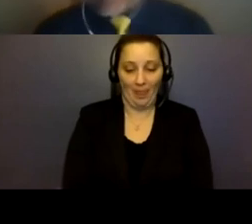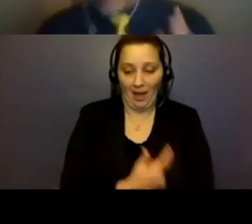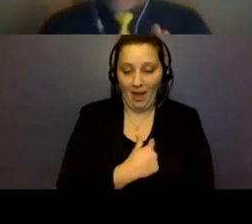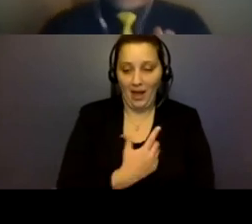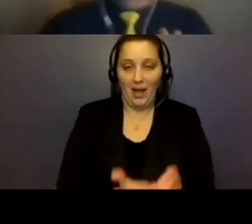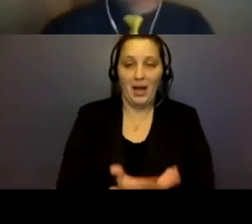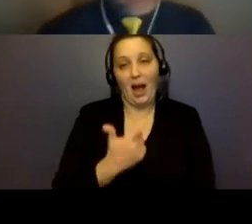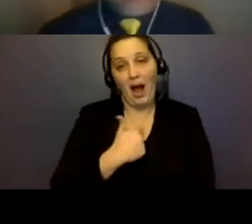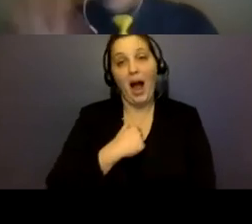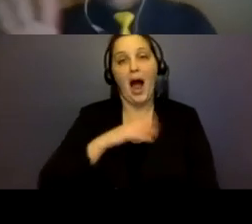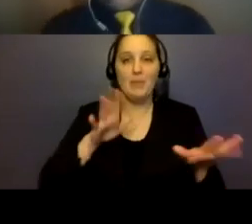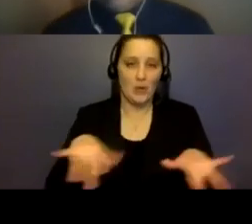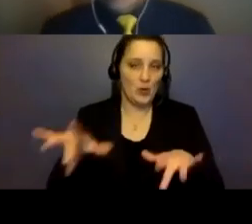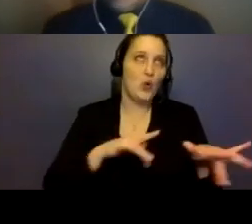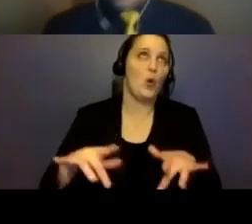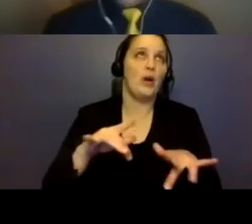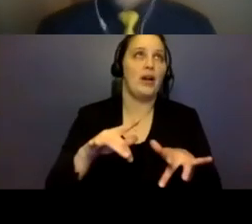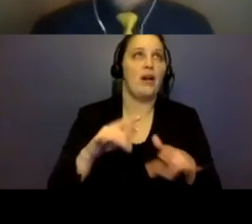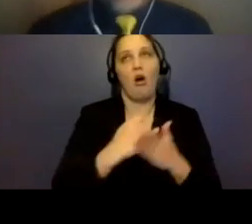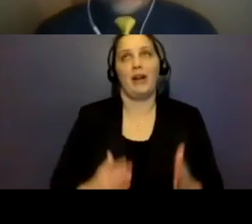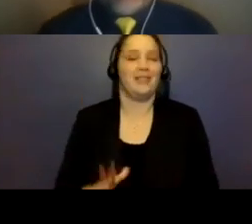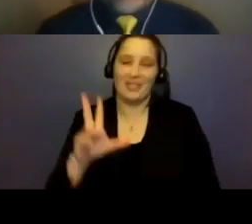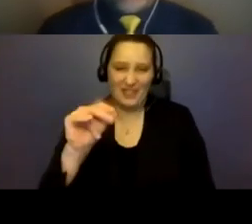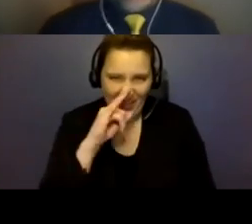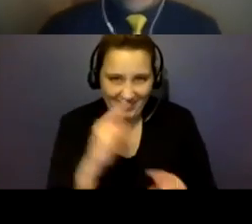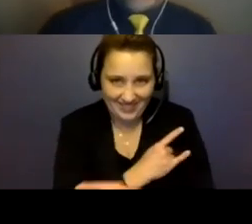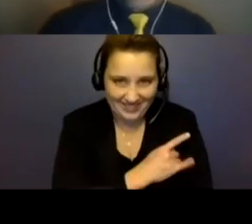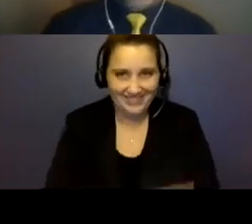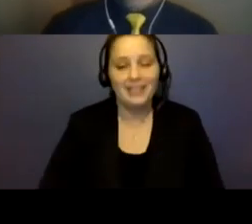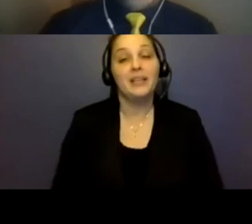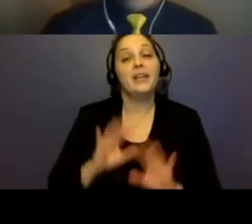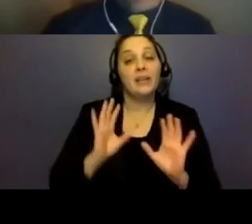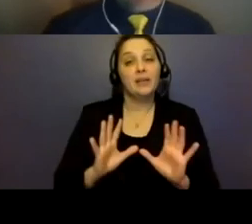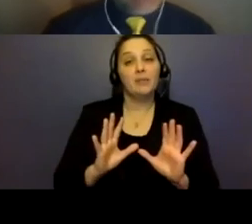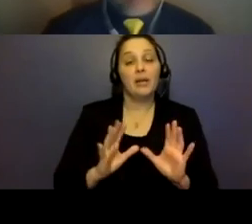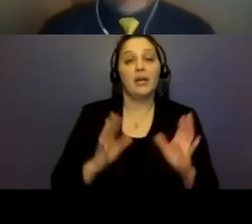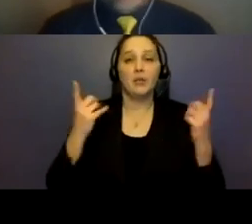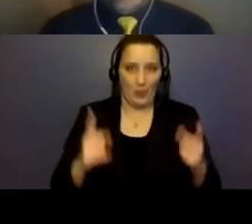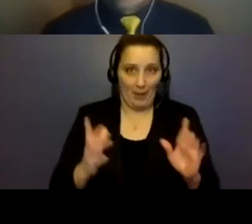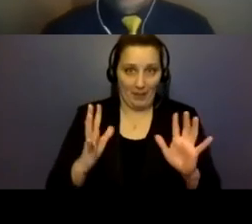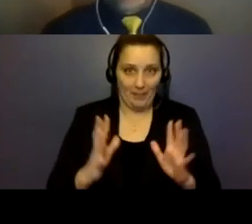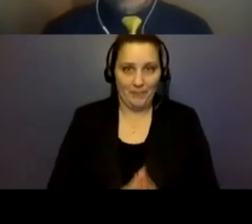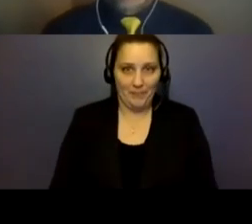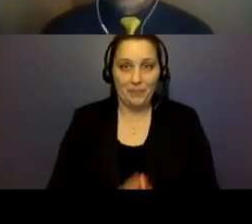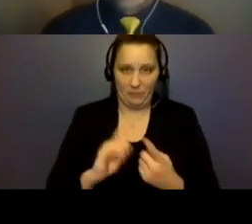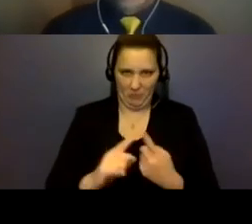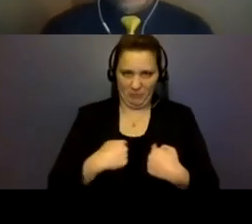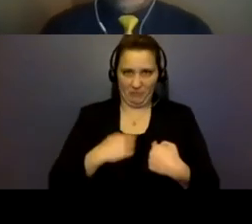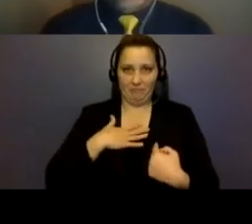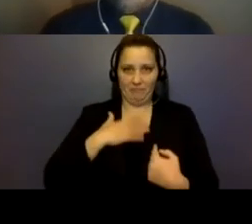I am a recording artist. No, I'm just kidding. Here's what happened to me.